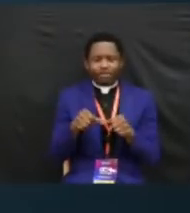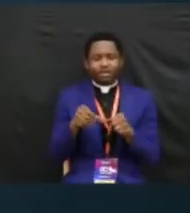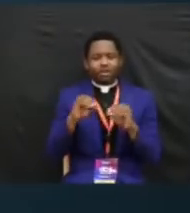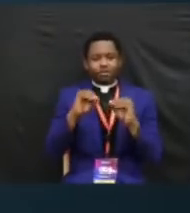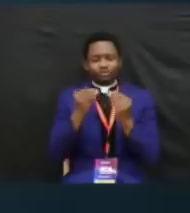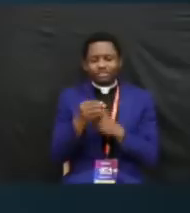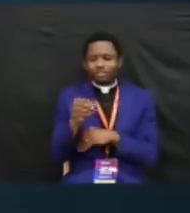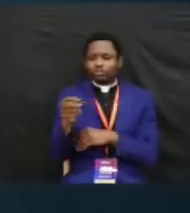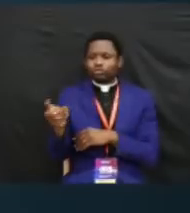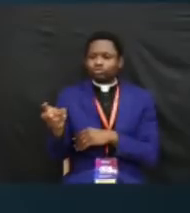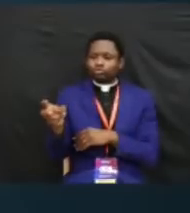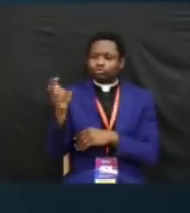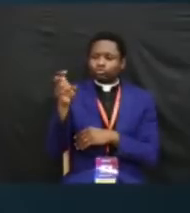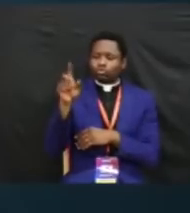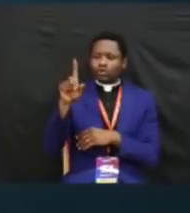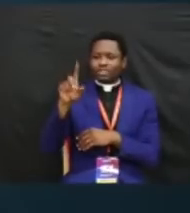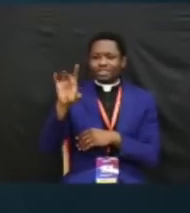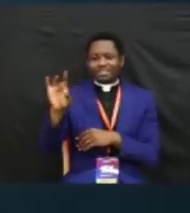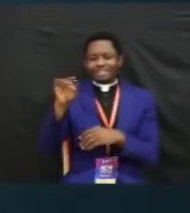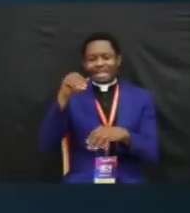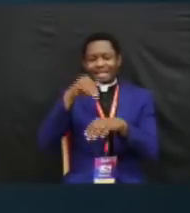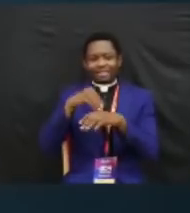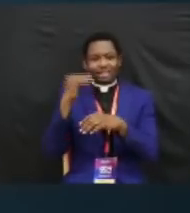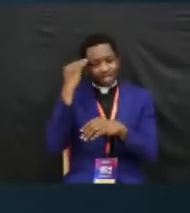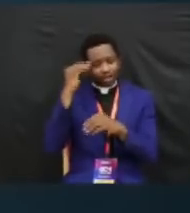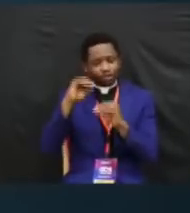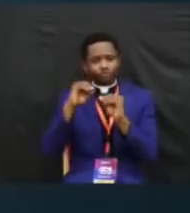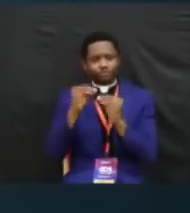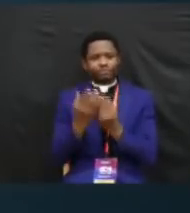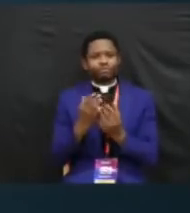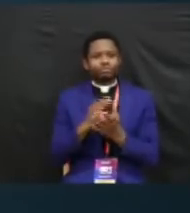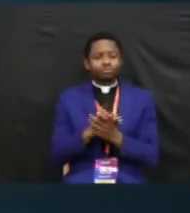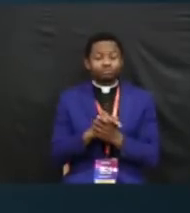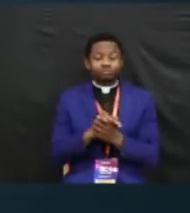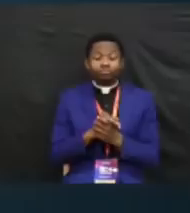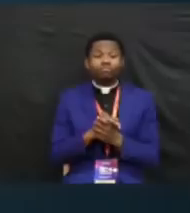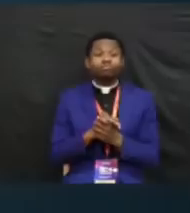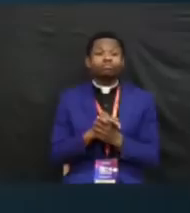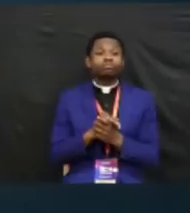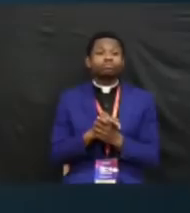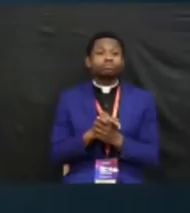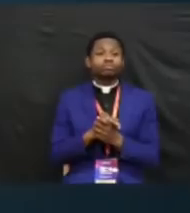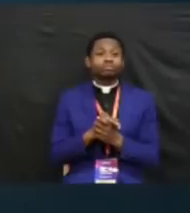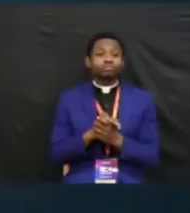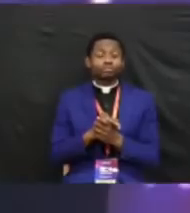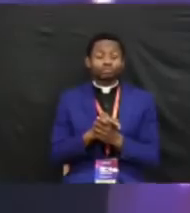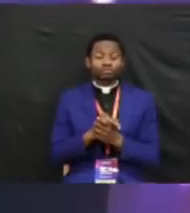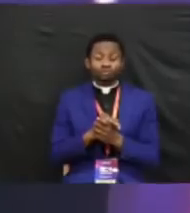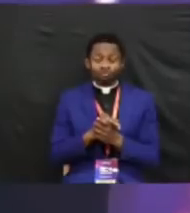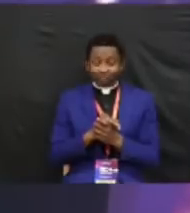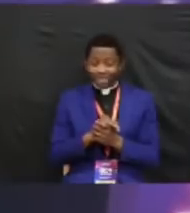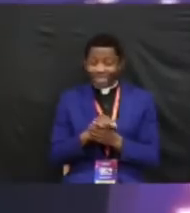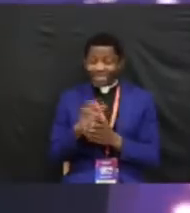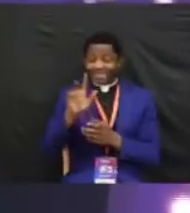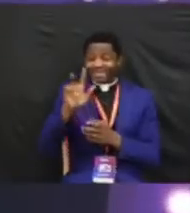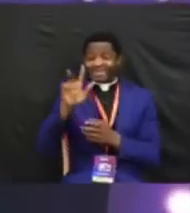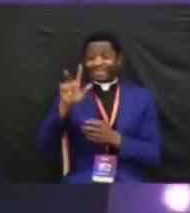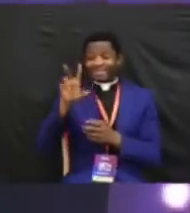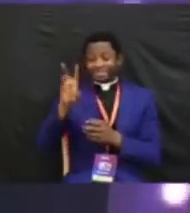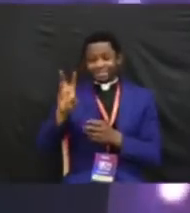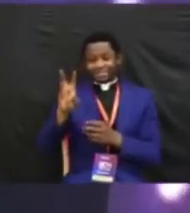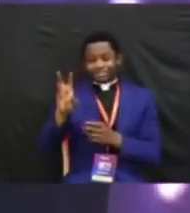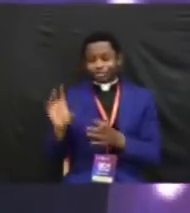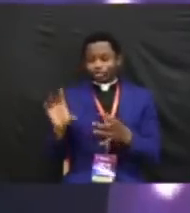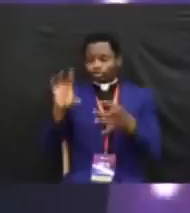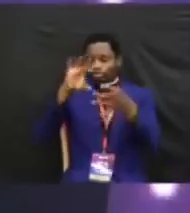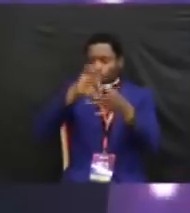office. By the grace of God, 36 workers joined the workforce while nine retired